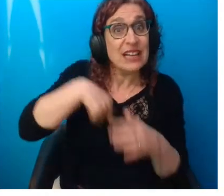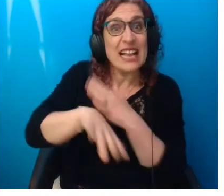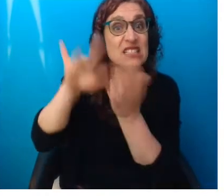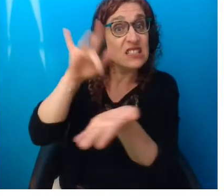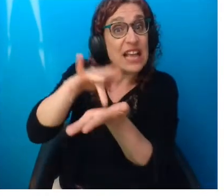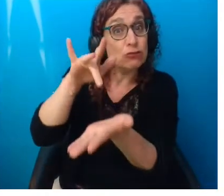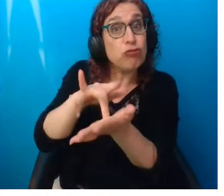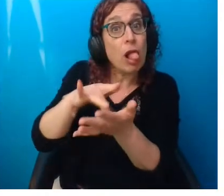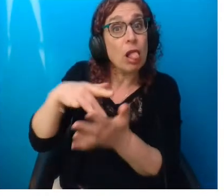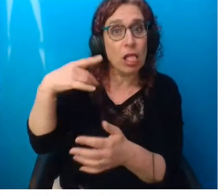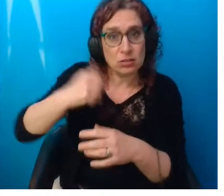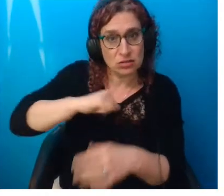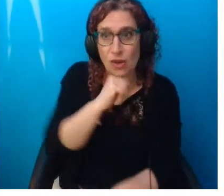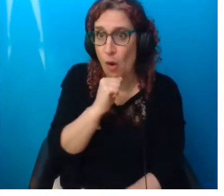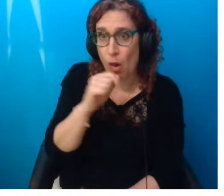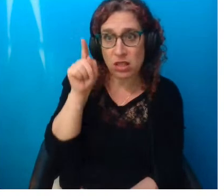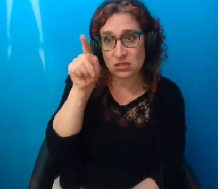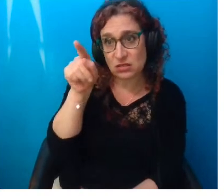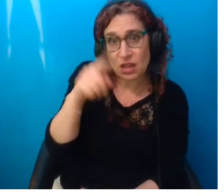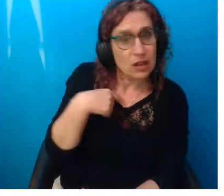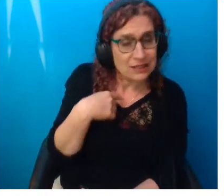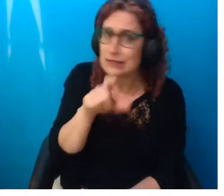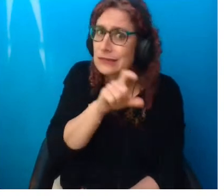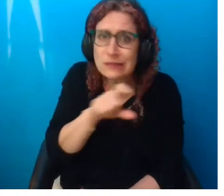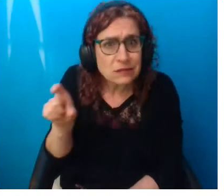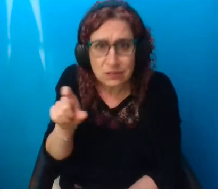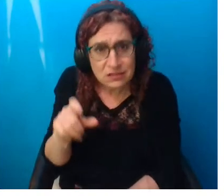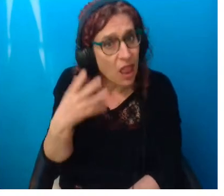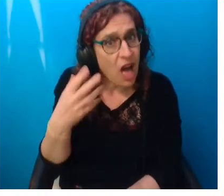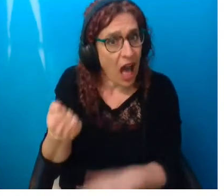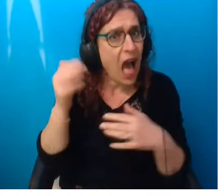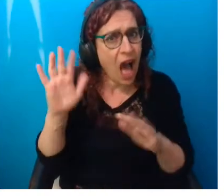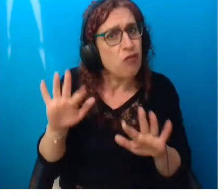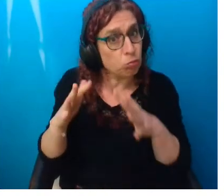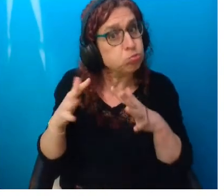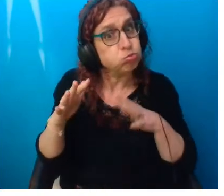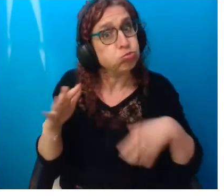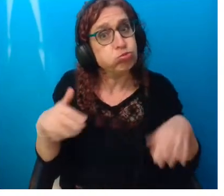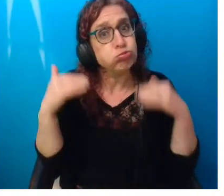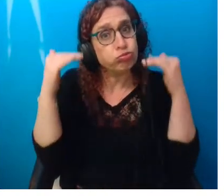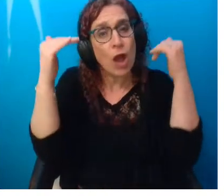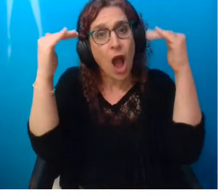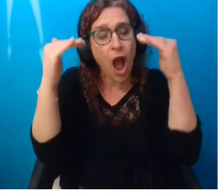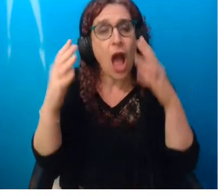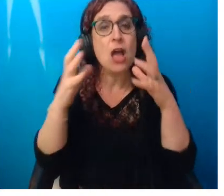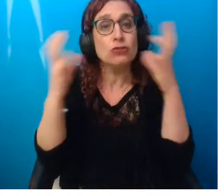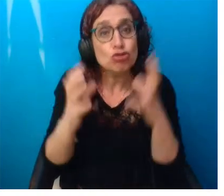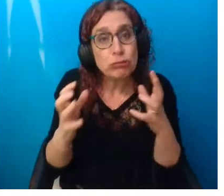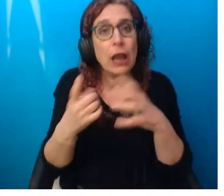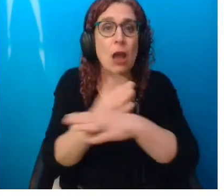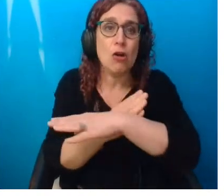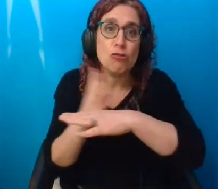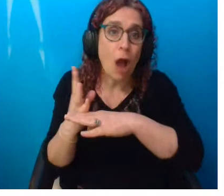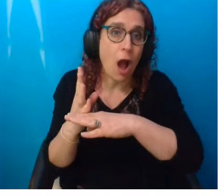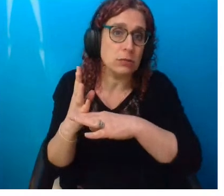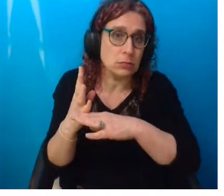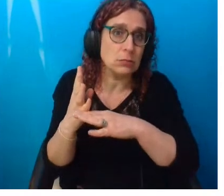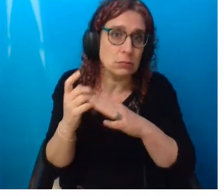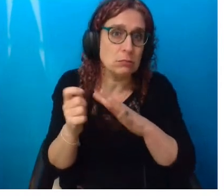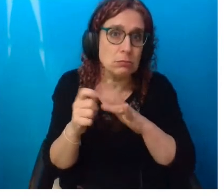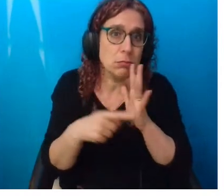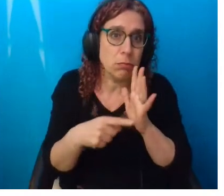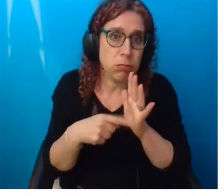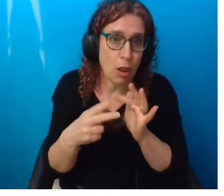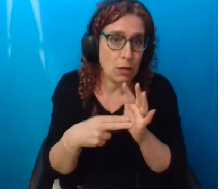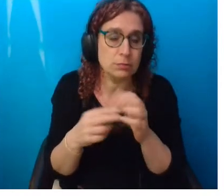Scotland, we do get relevant levels of tree and grass pollens. When I